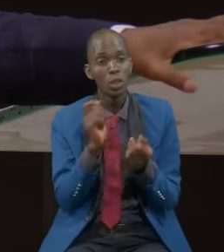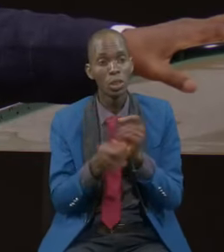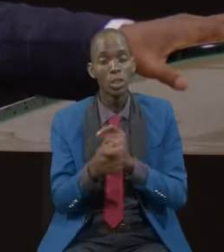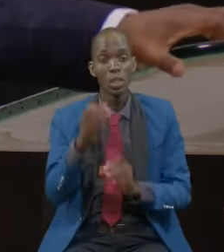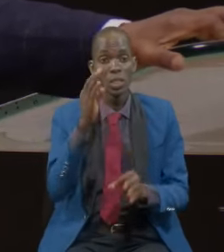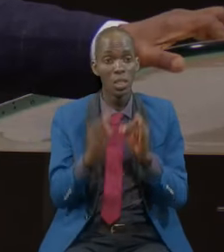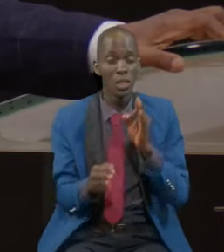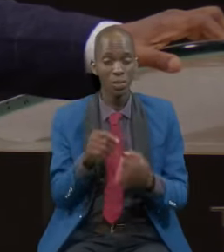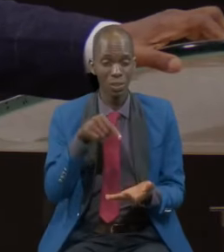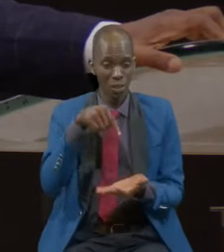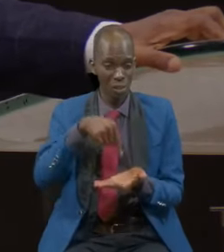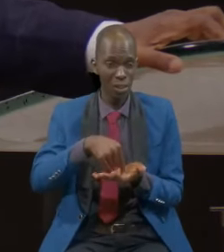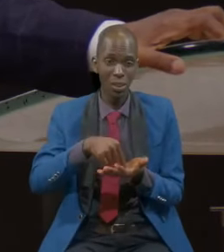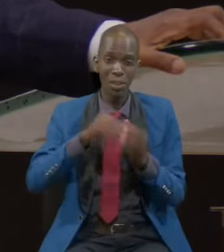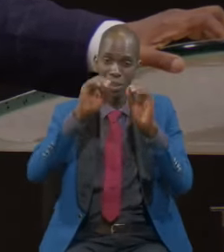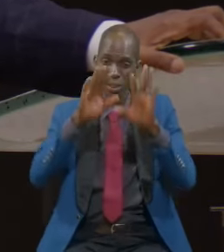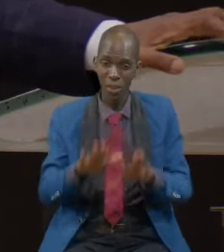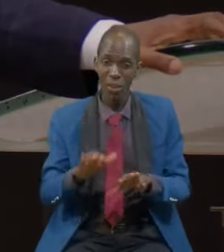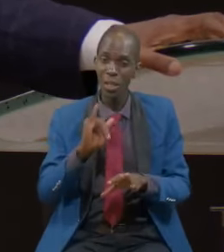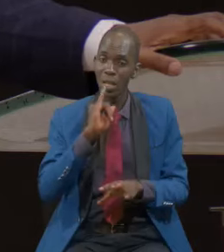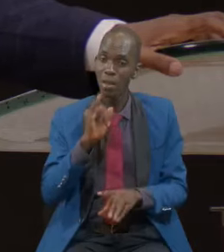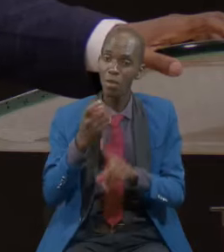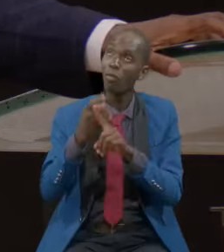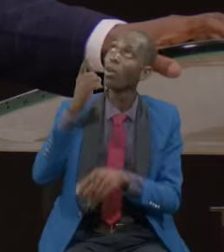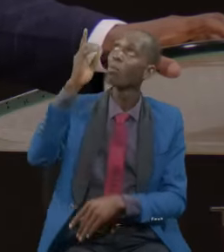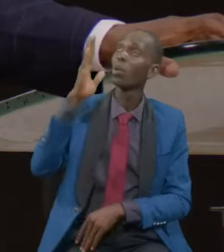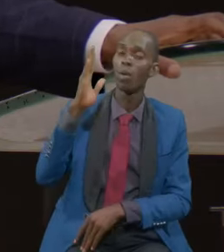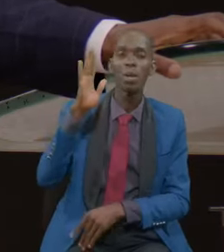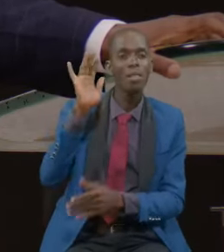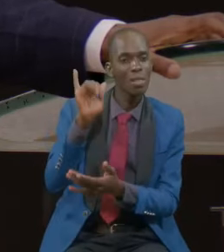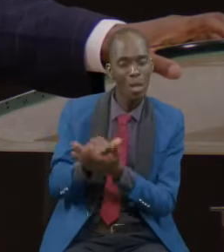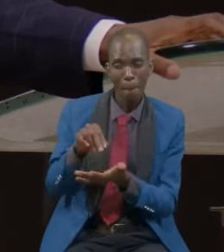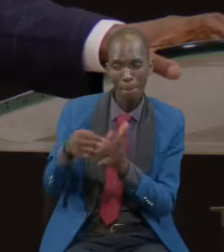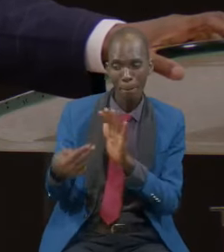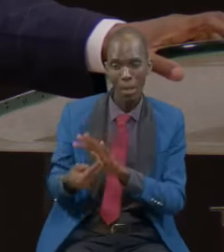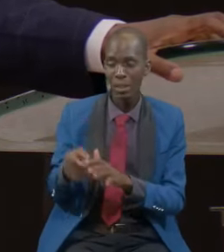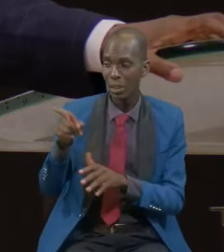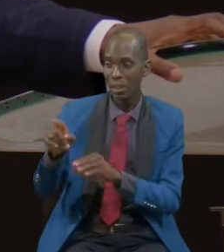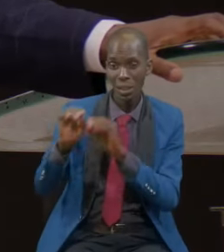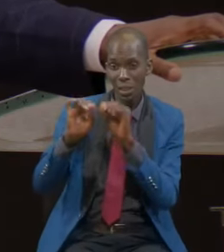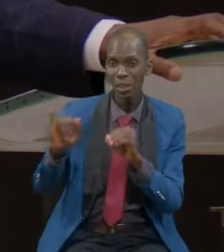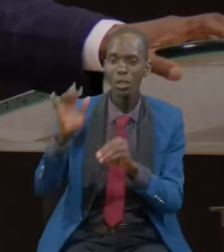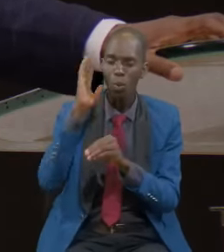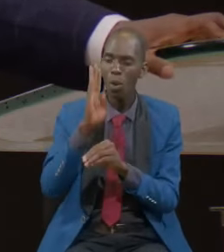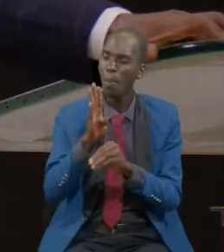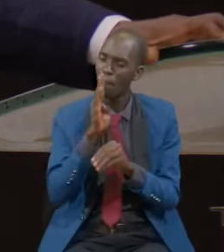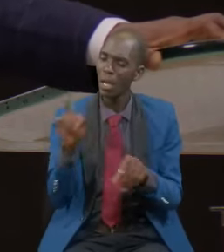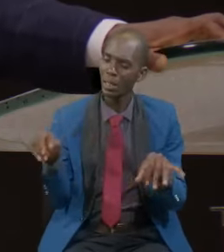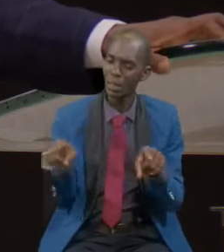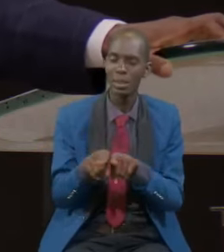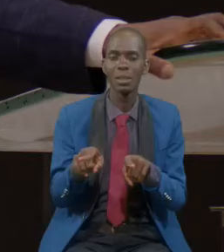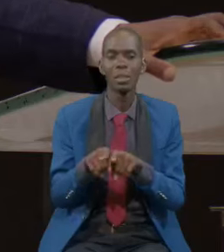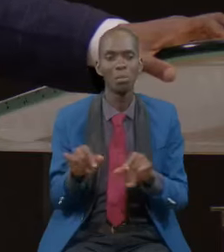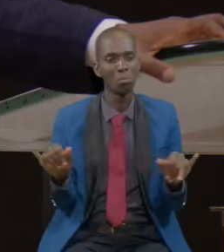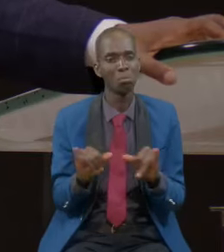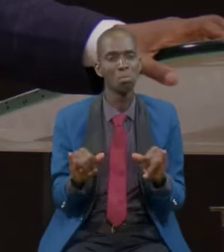teacher came from God, that means his message will be the same. It will not be, you